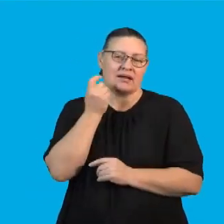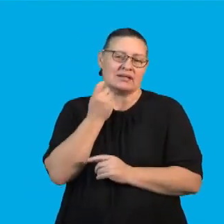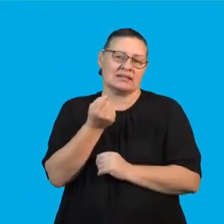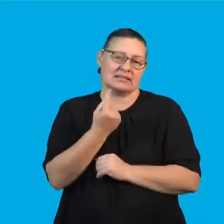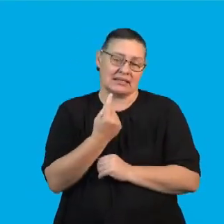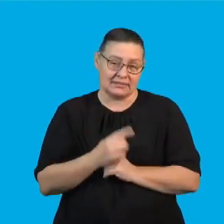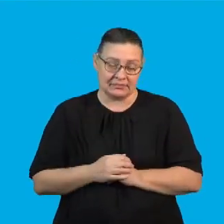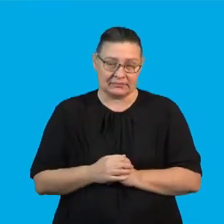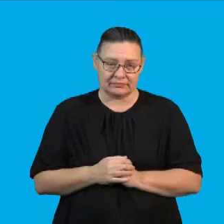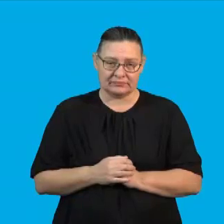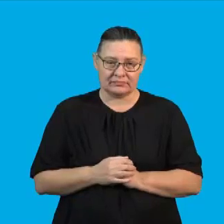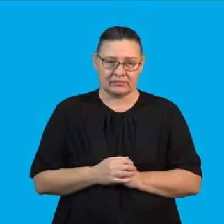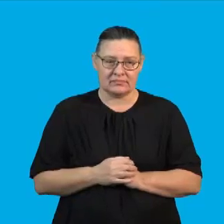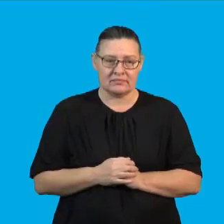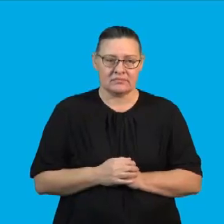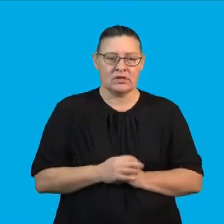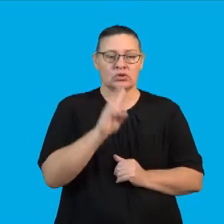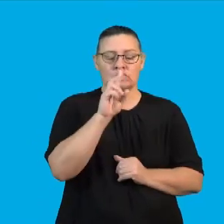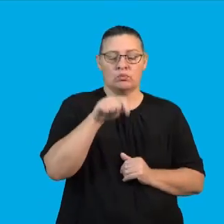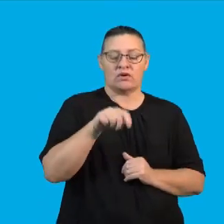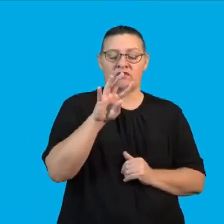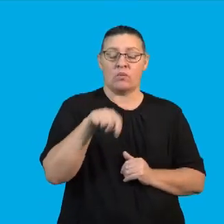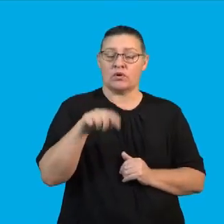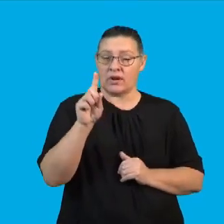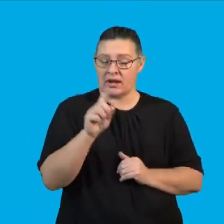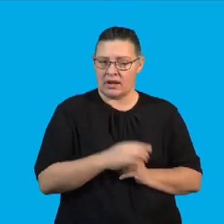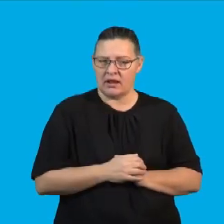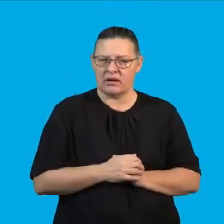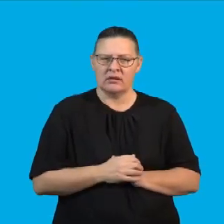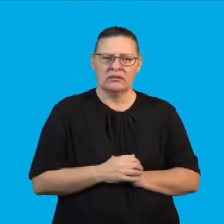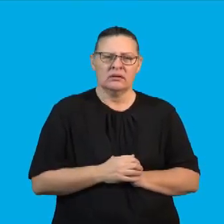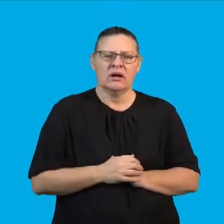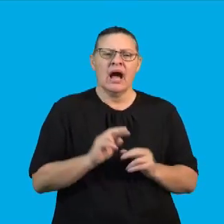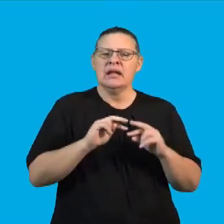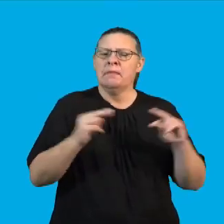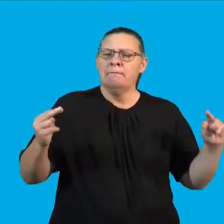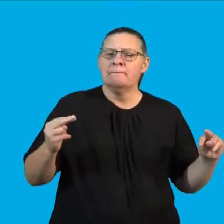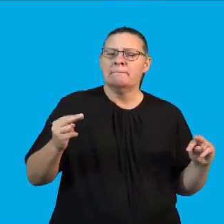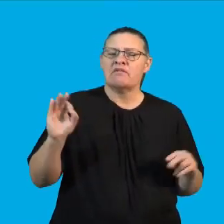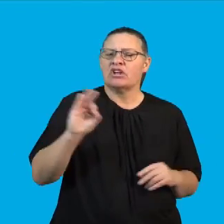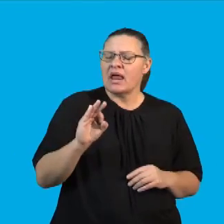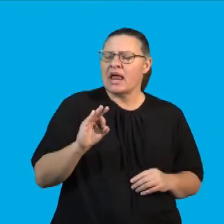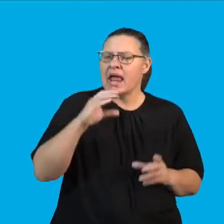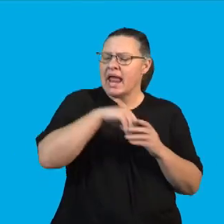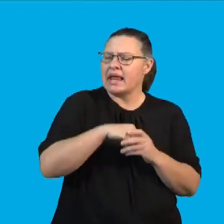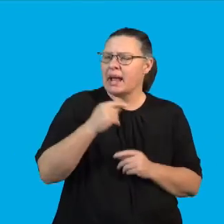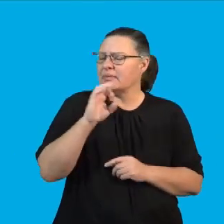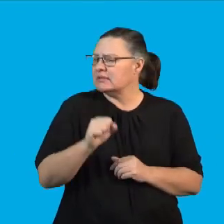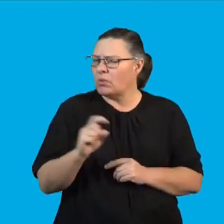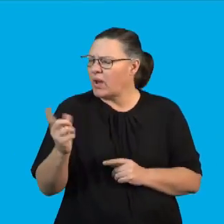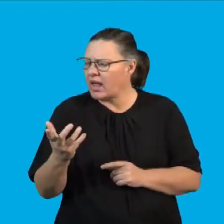stem. 2, 4, 1, that's the first question. Name the type of fertilization